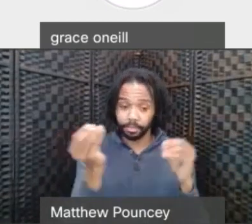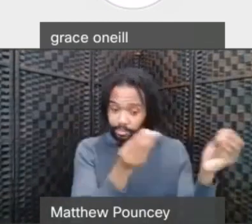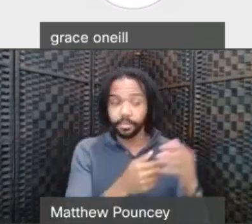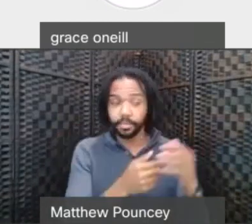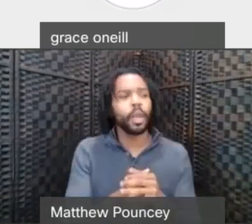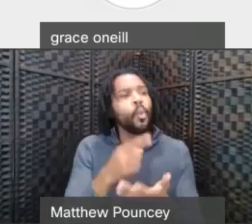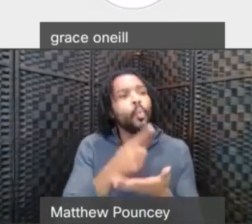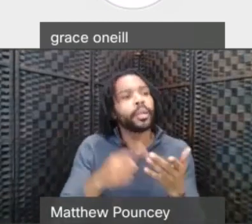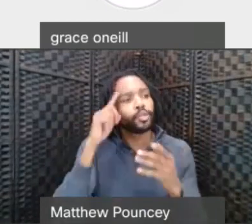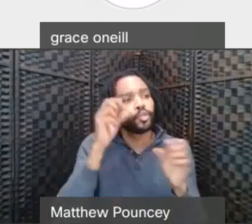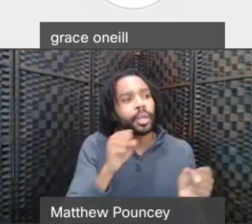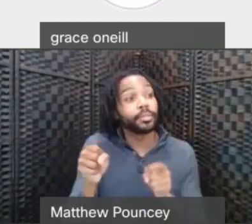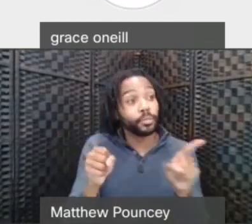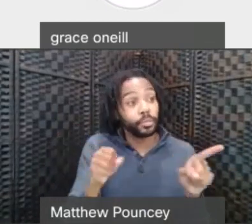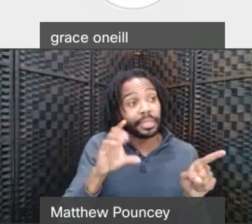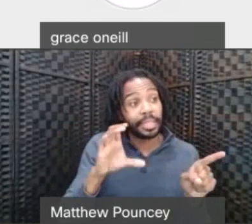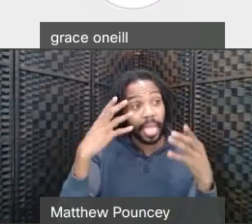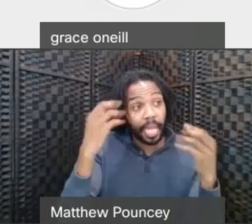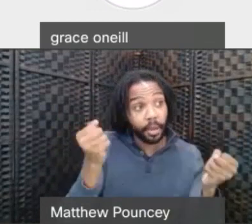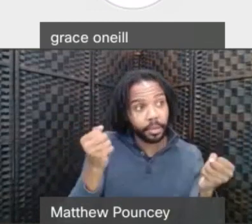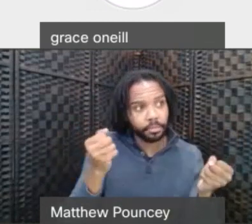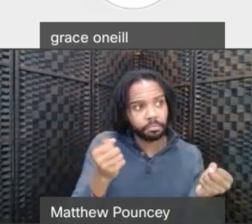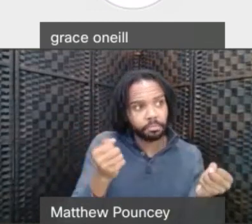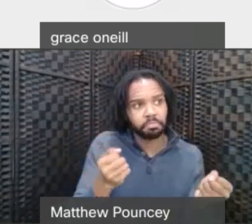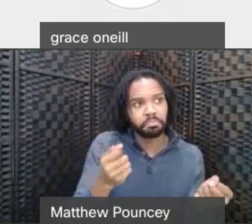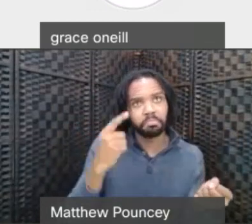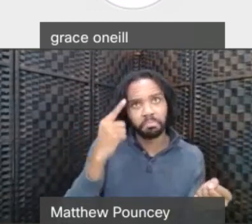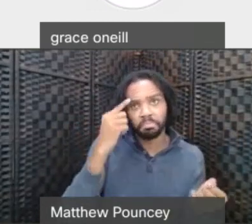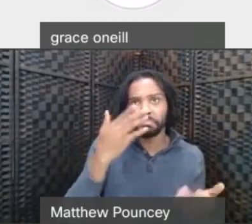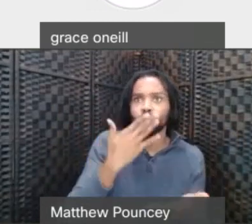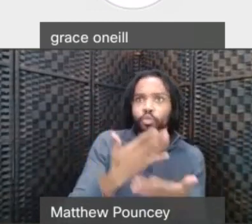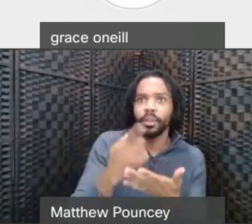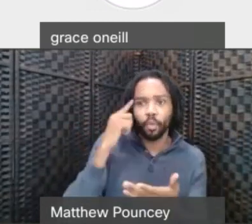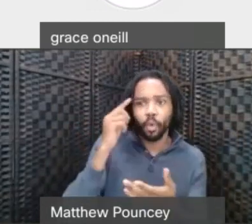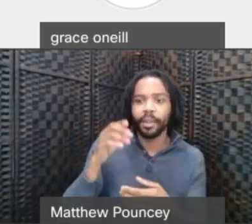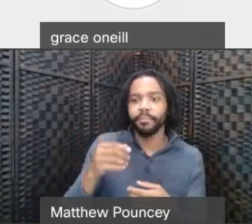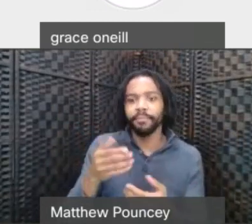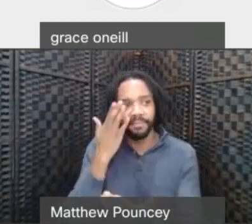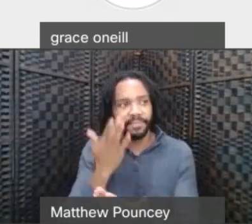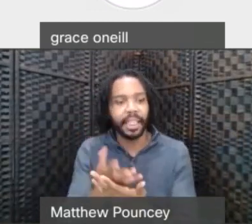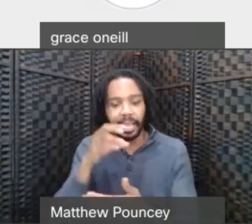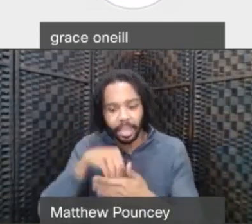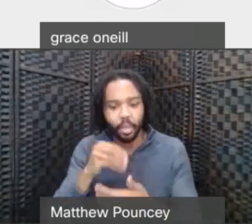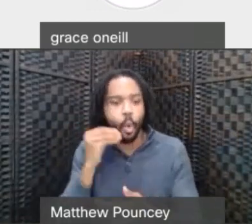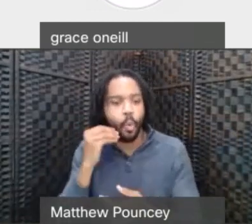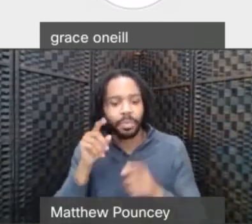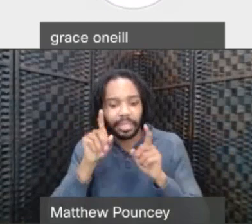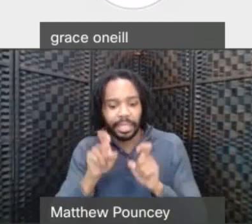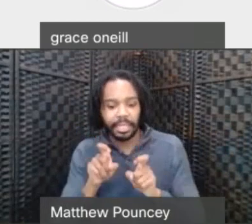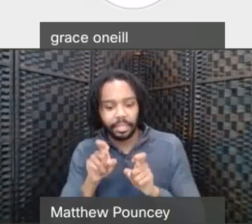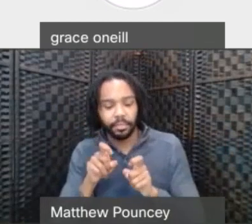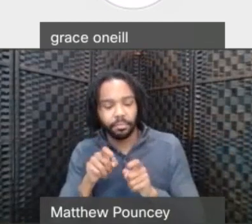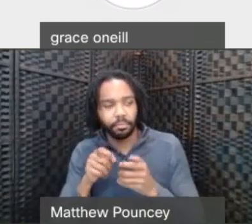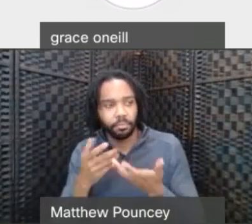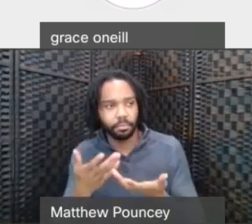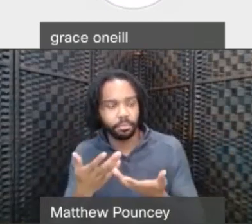recommend to validate a positive rapid in-home test report and complete risk assessment? Actually, my understanding is